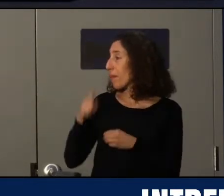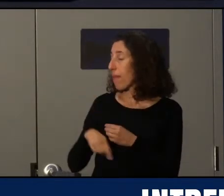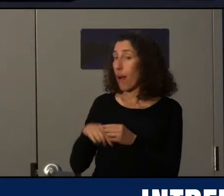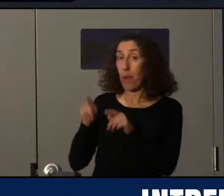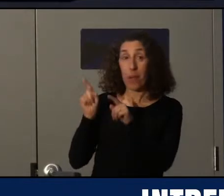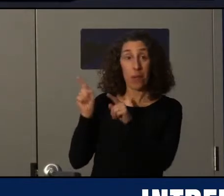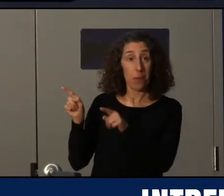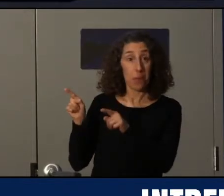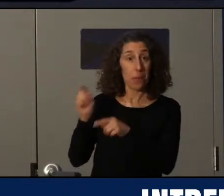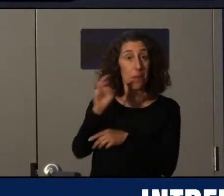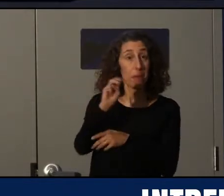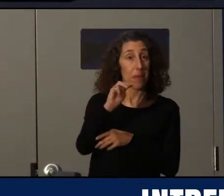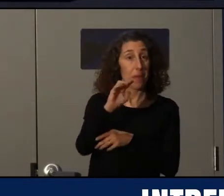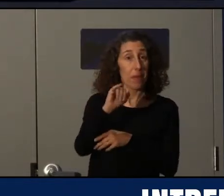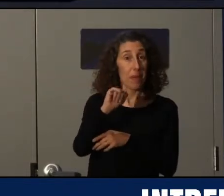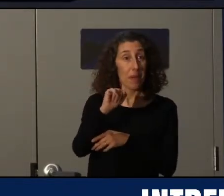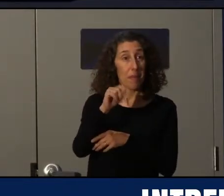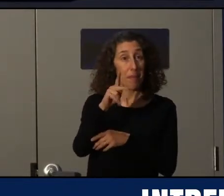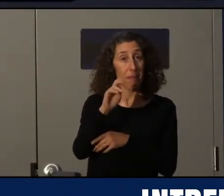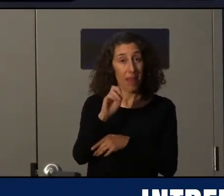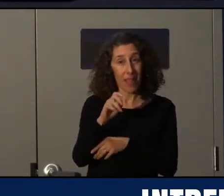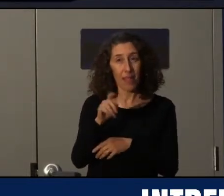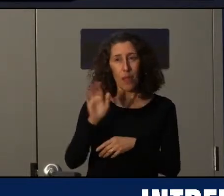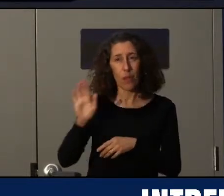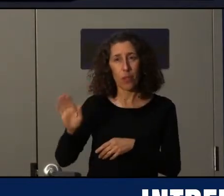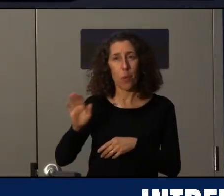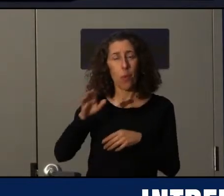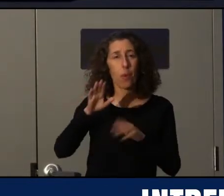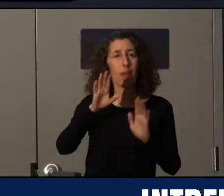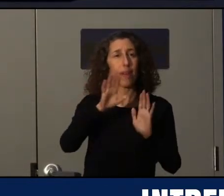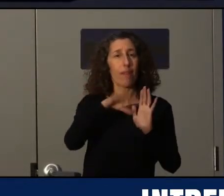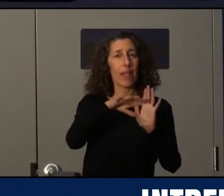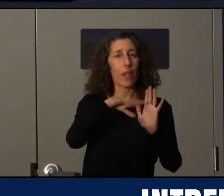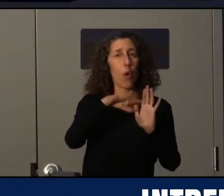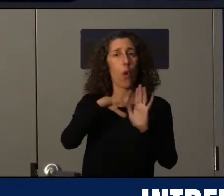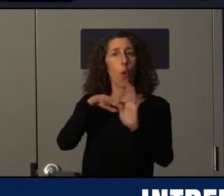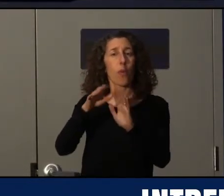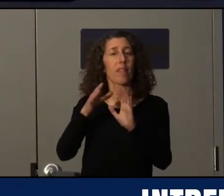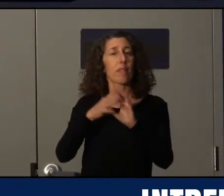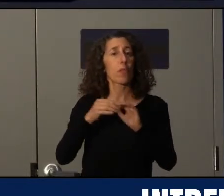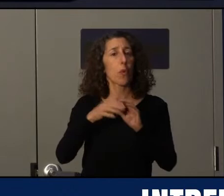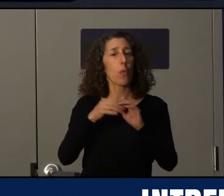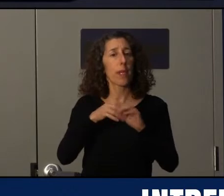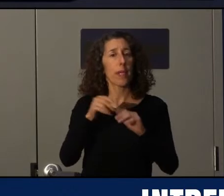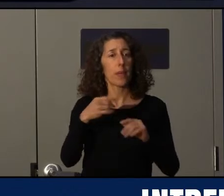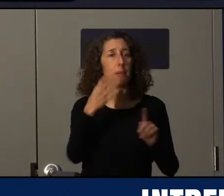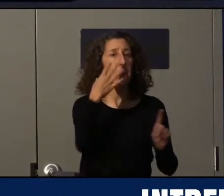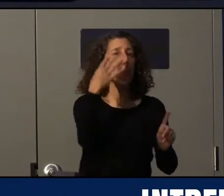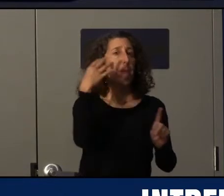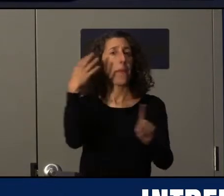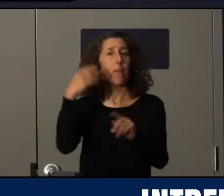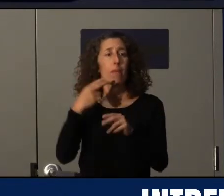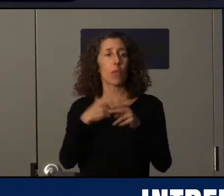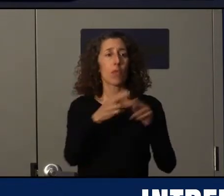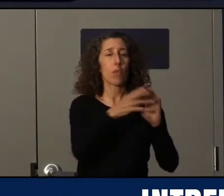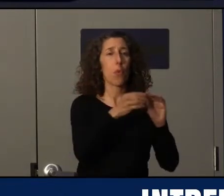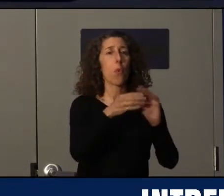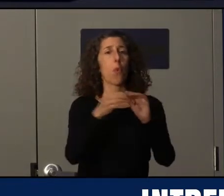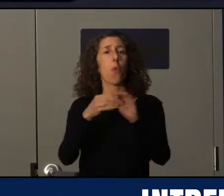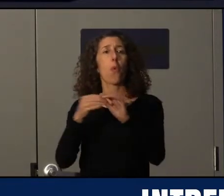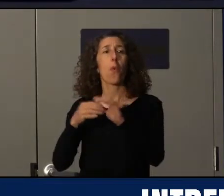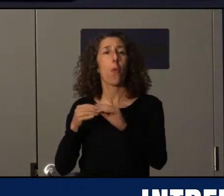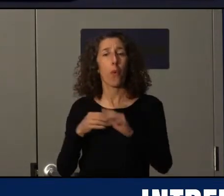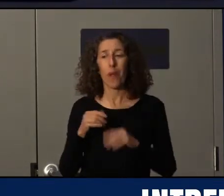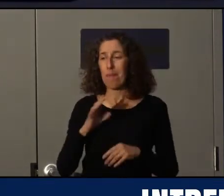of little video stories you were doing for the Public Affairs Office, I think. And it was like sharing all of the